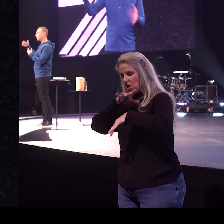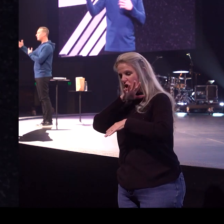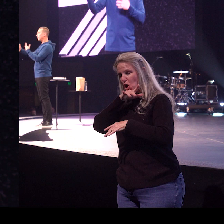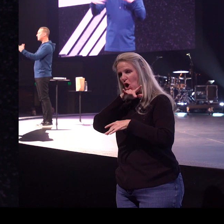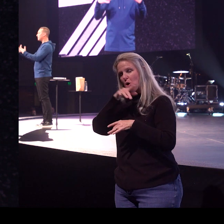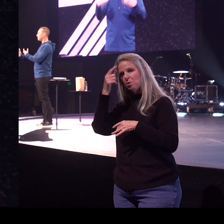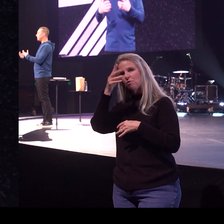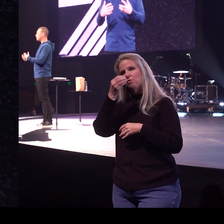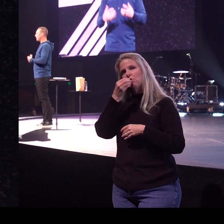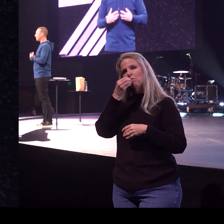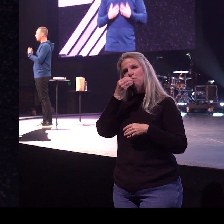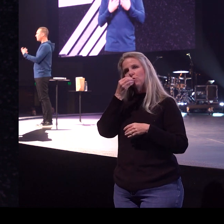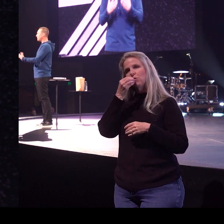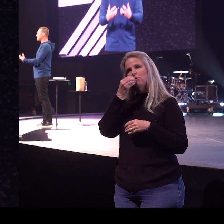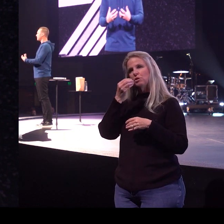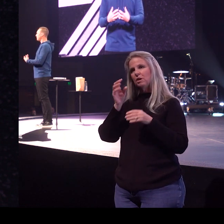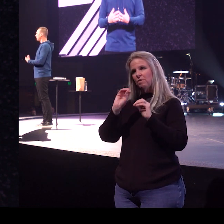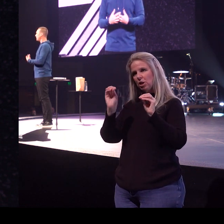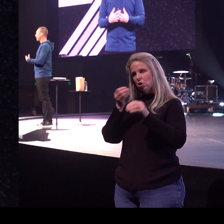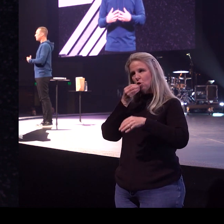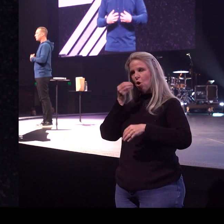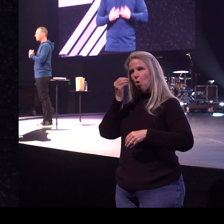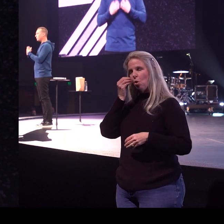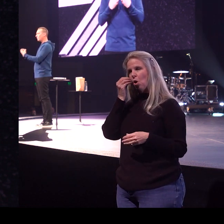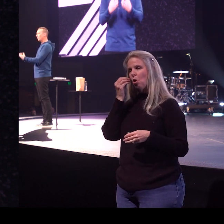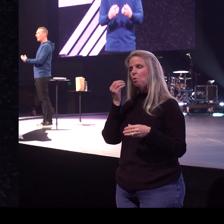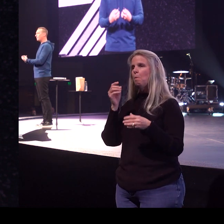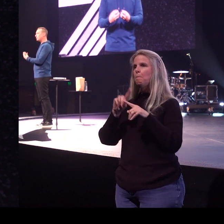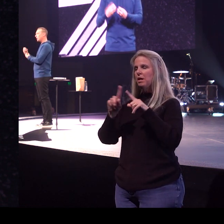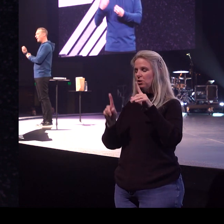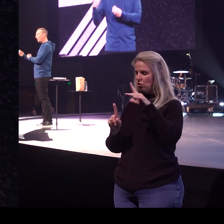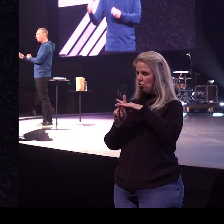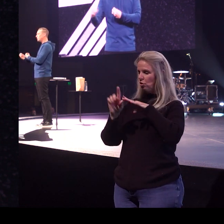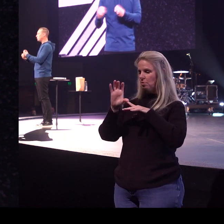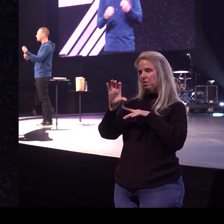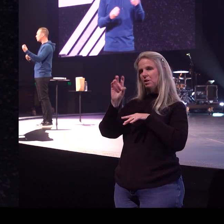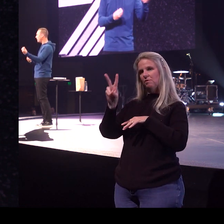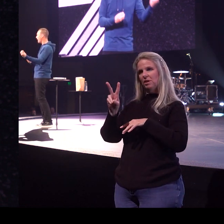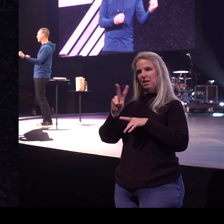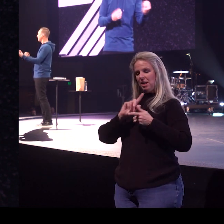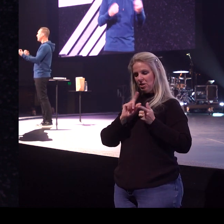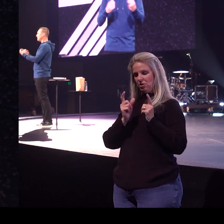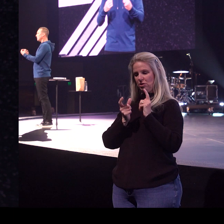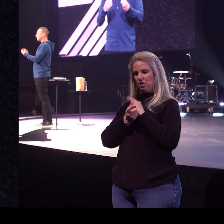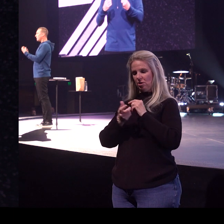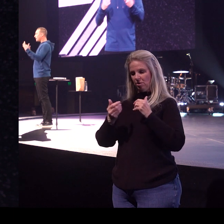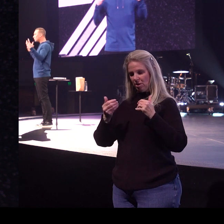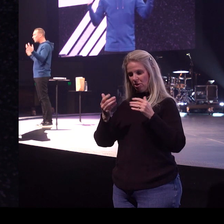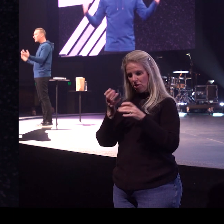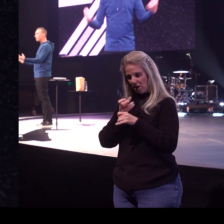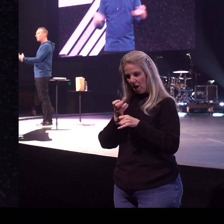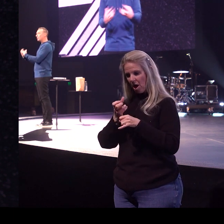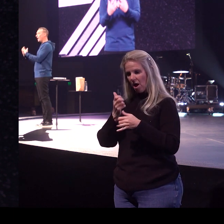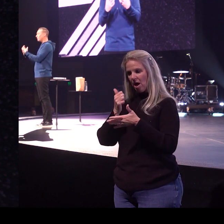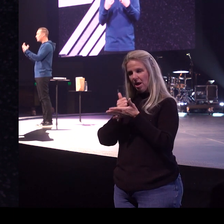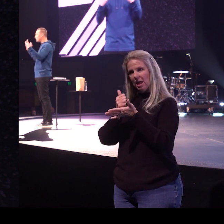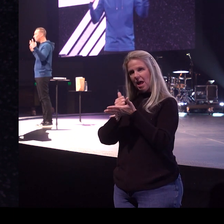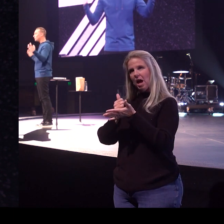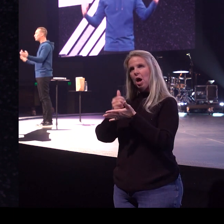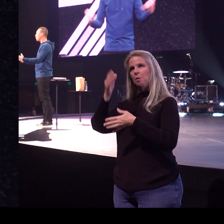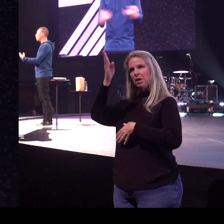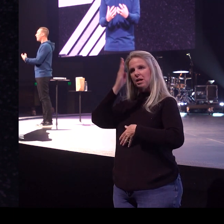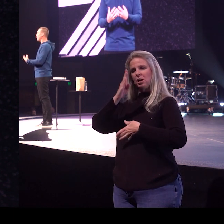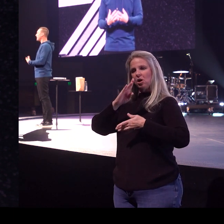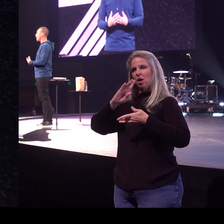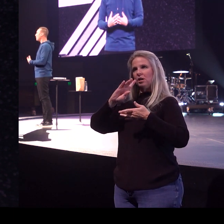And she stumbled upon CCV and she began coming to CCV and it began transforming her life. And she got help and she went to rehab. And God's transformed her life and she's